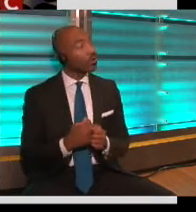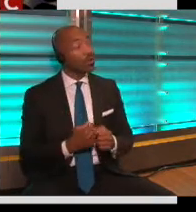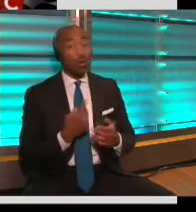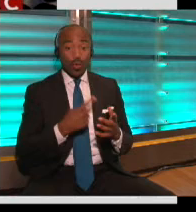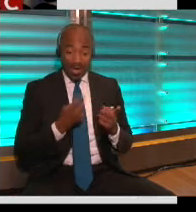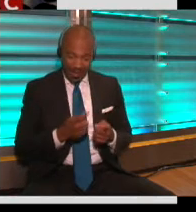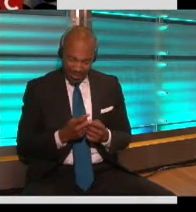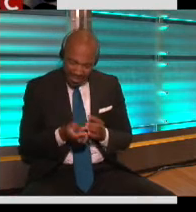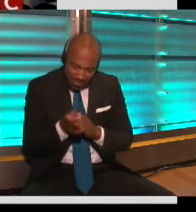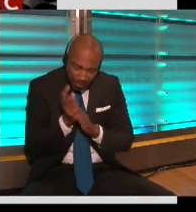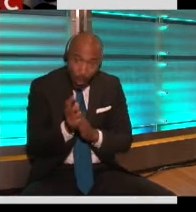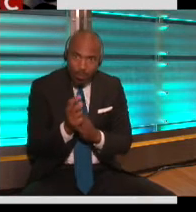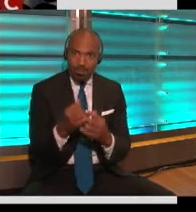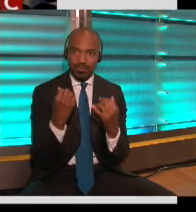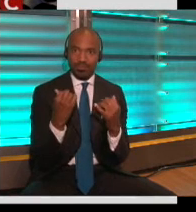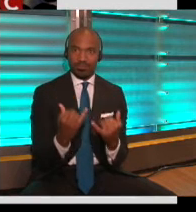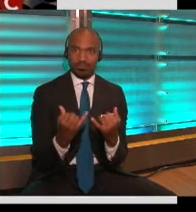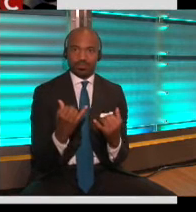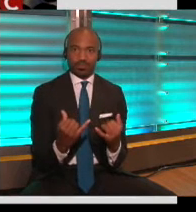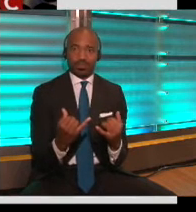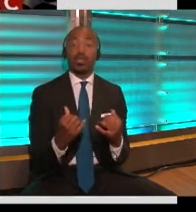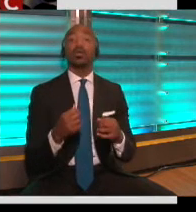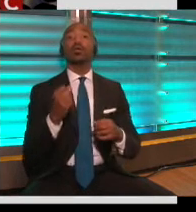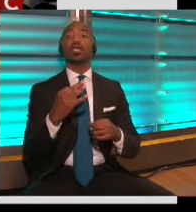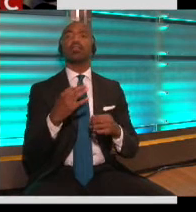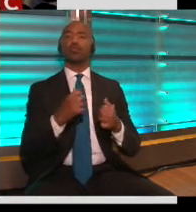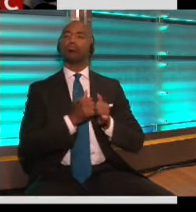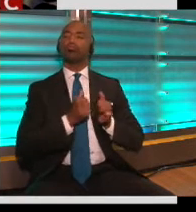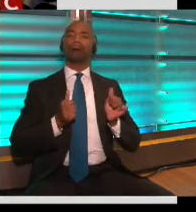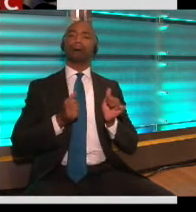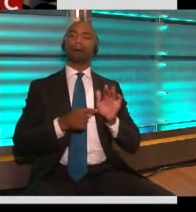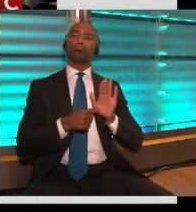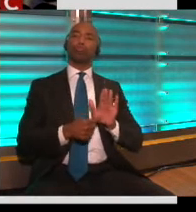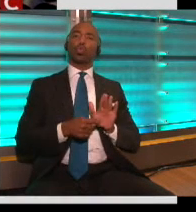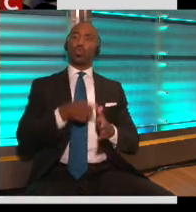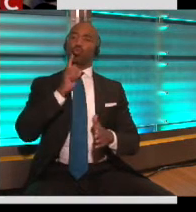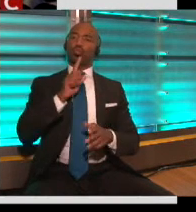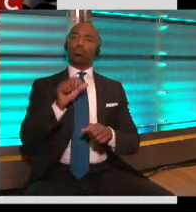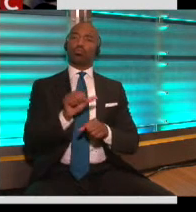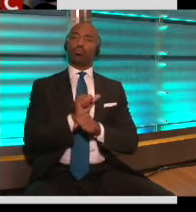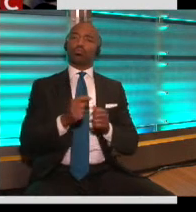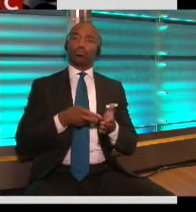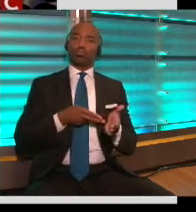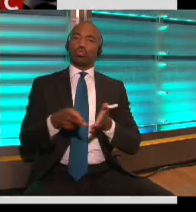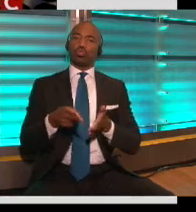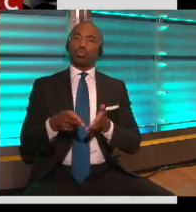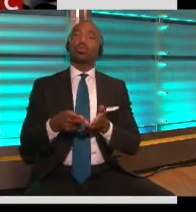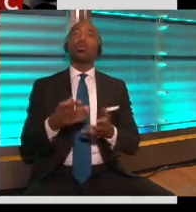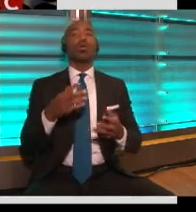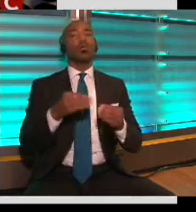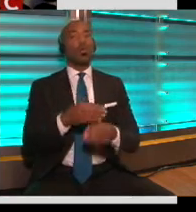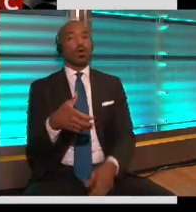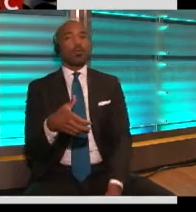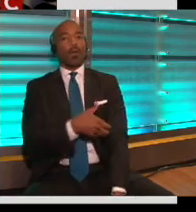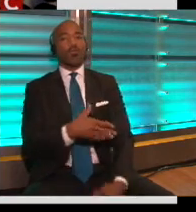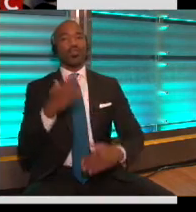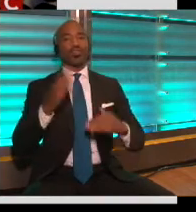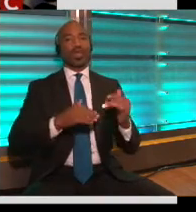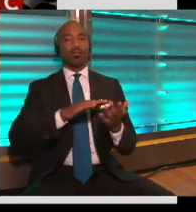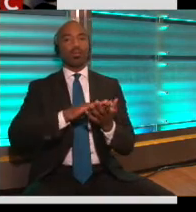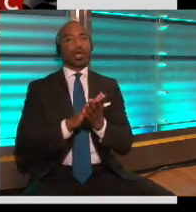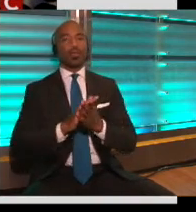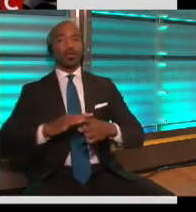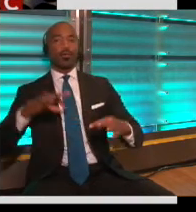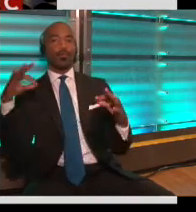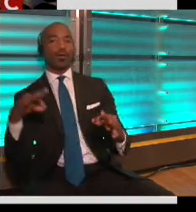this moment. And being real with your customers is more powerful than being perfect. And I think when